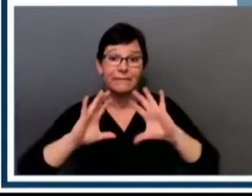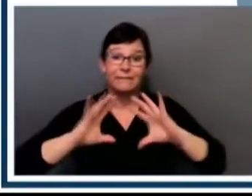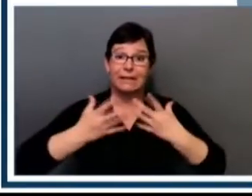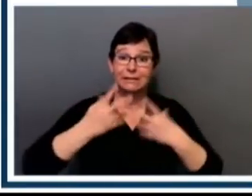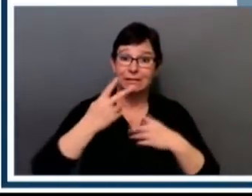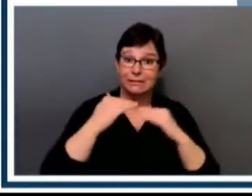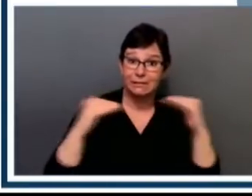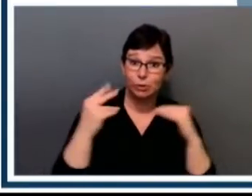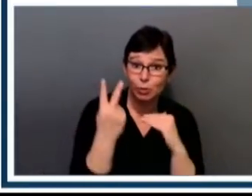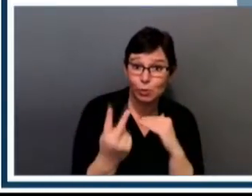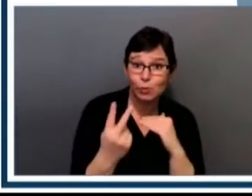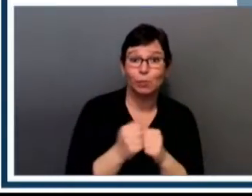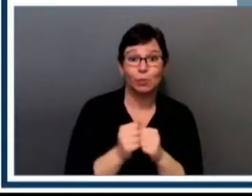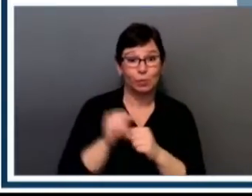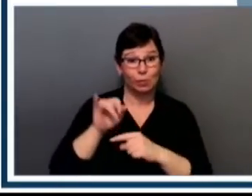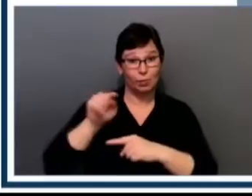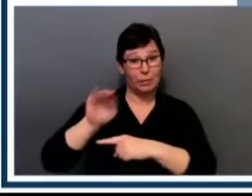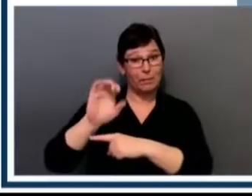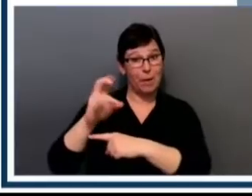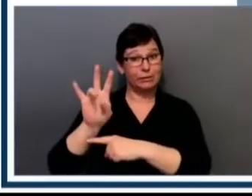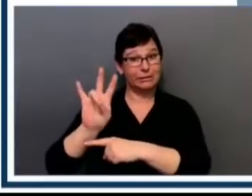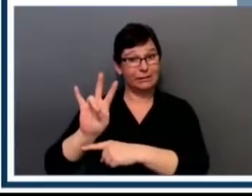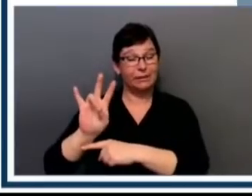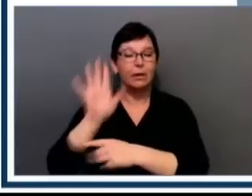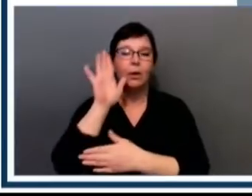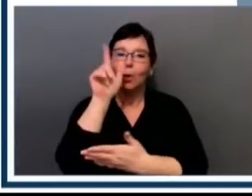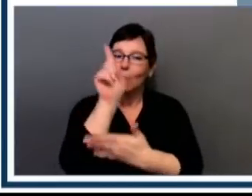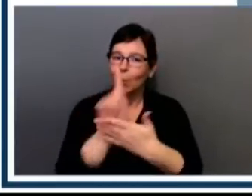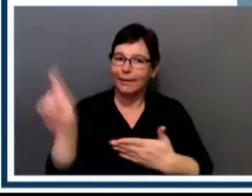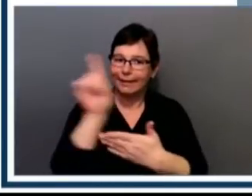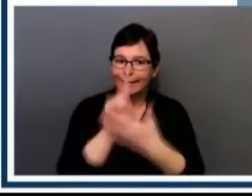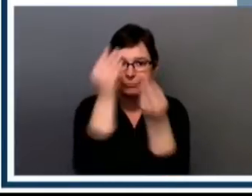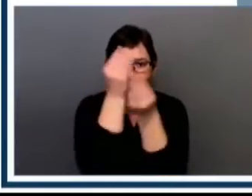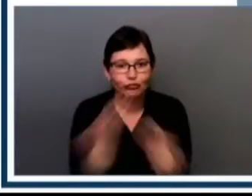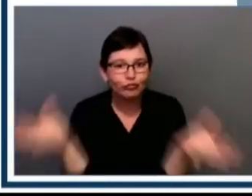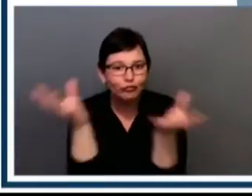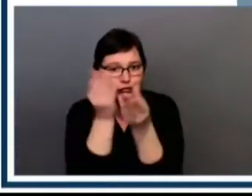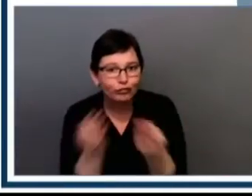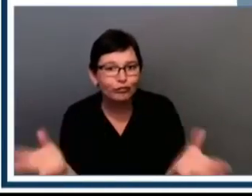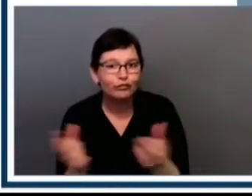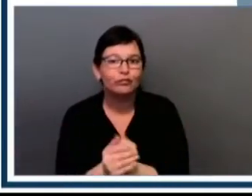are included in today's press release, and we're working on updating our website now.